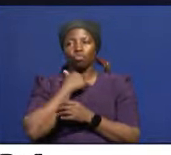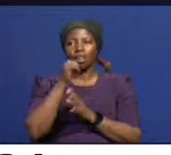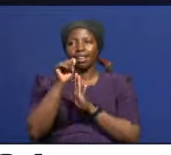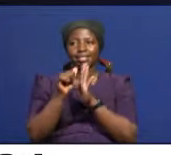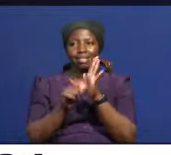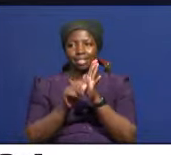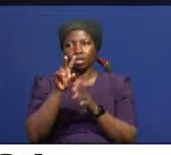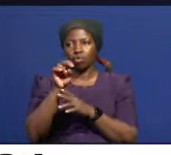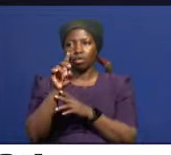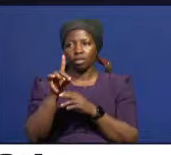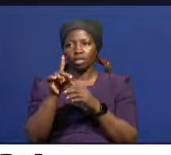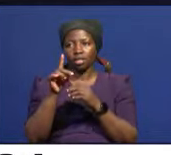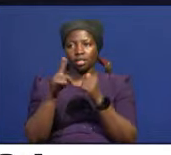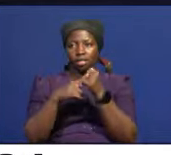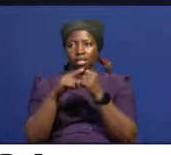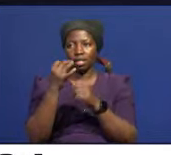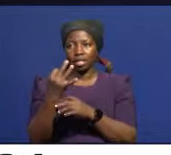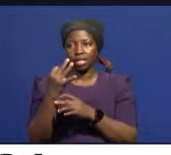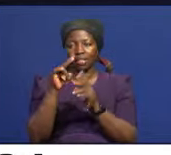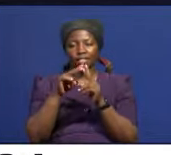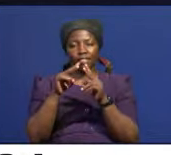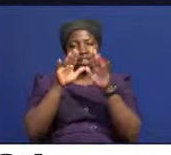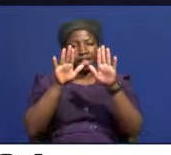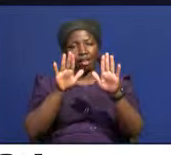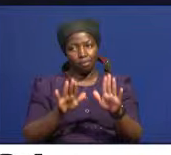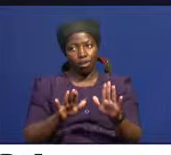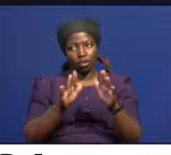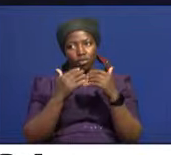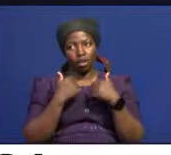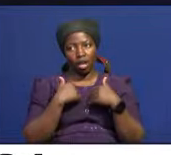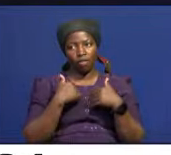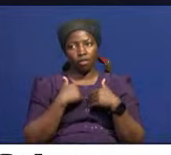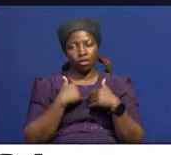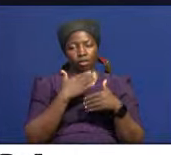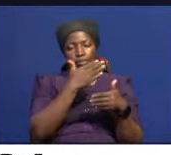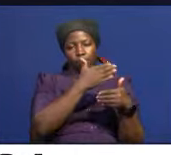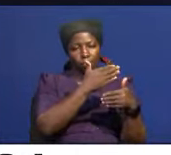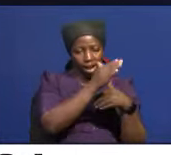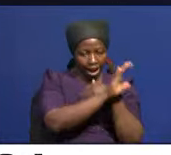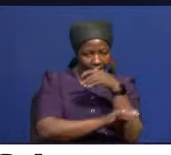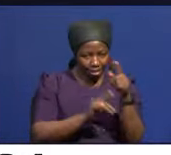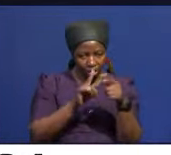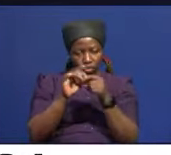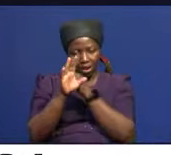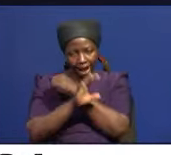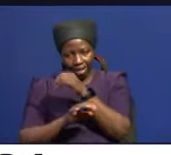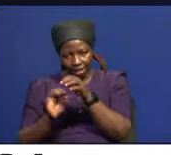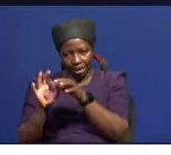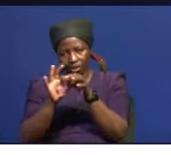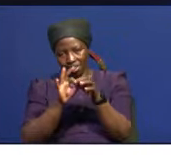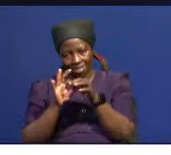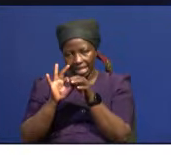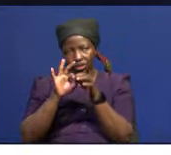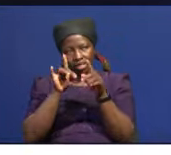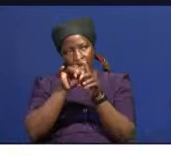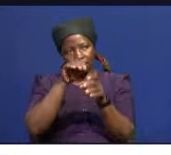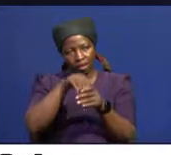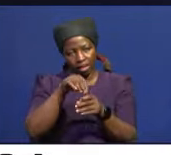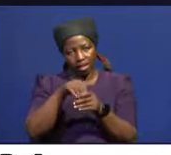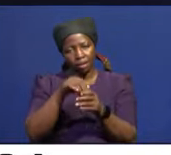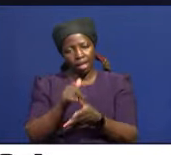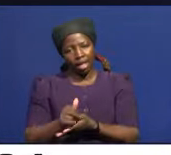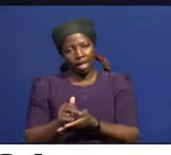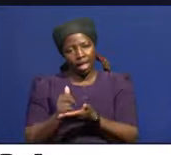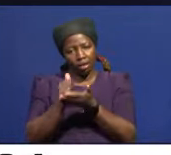play a crucial role in fostering cross-border coordination and investment, facilitating